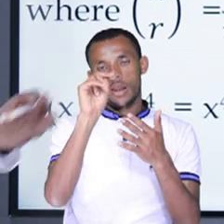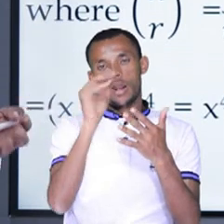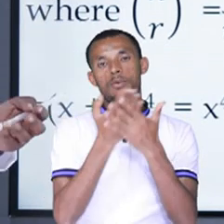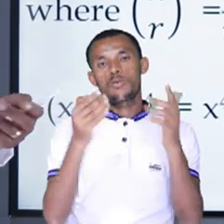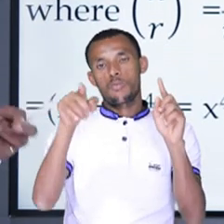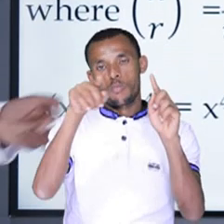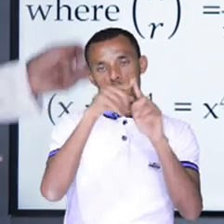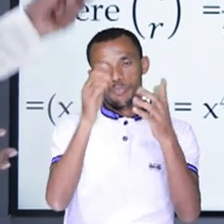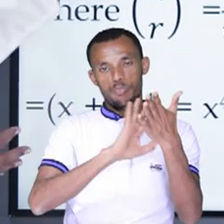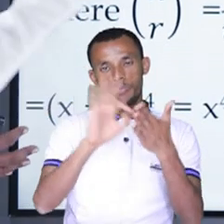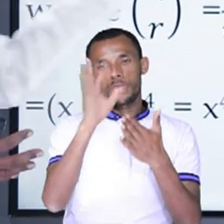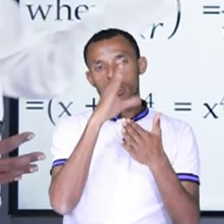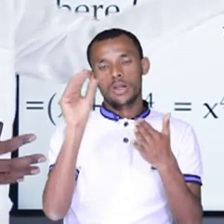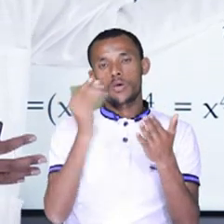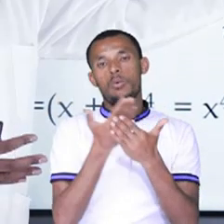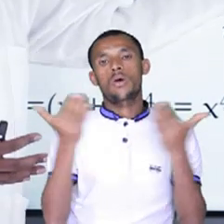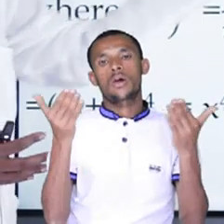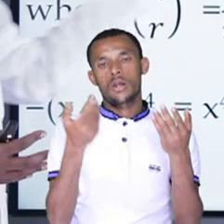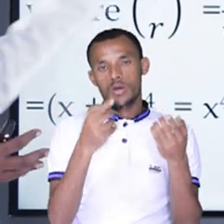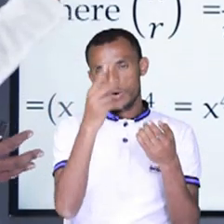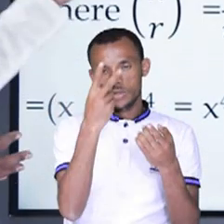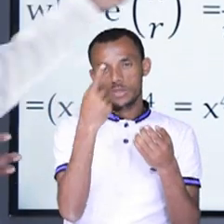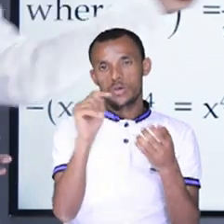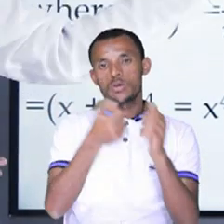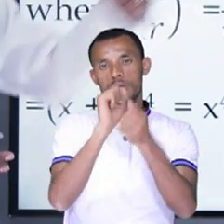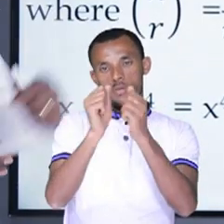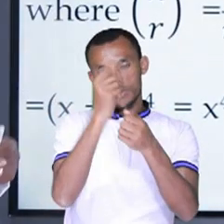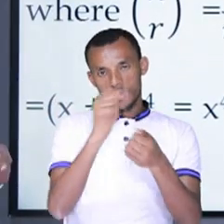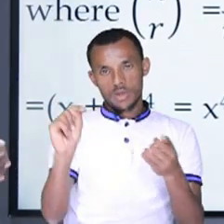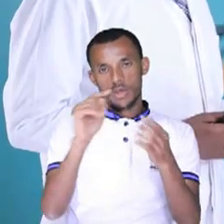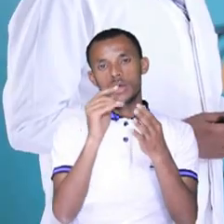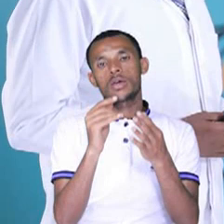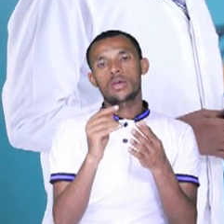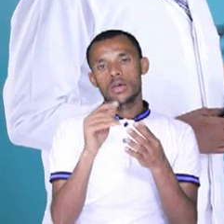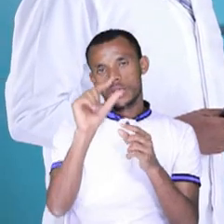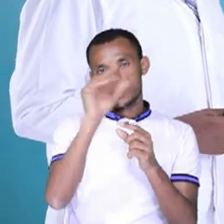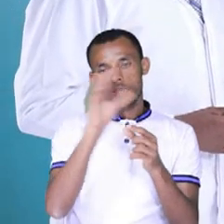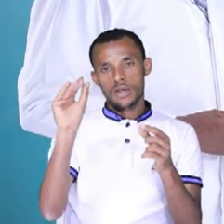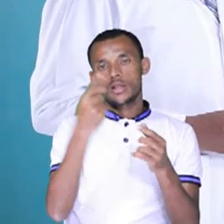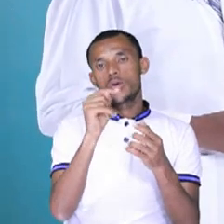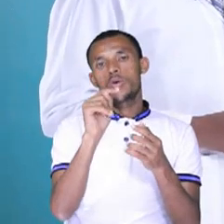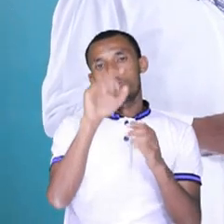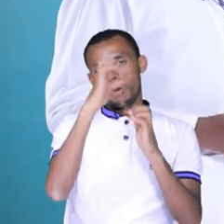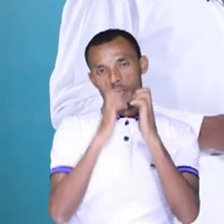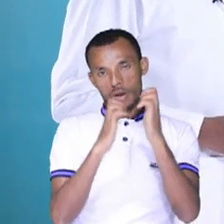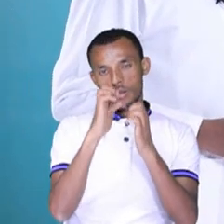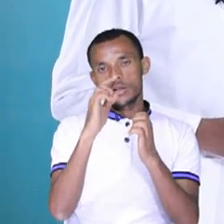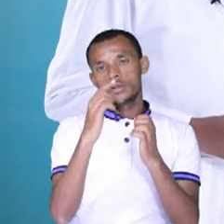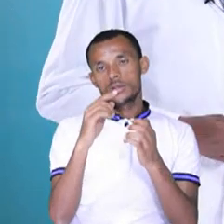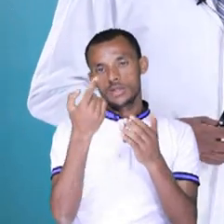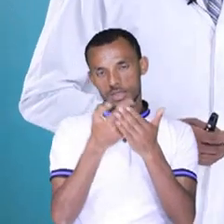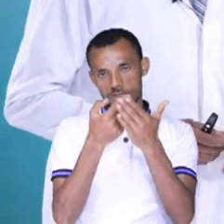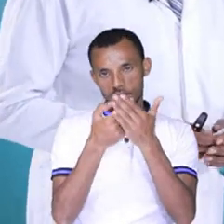of positive integer. And wherever you see n, you have to substitute the exponents, and you have to evaluate as